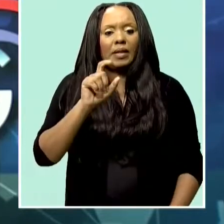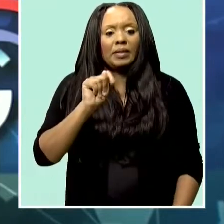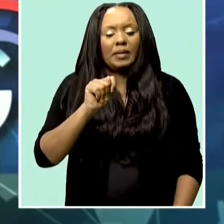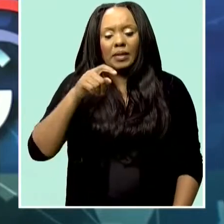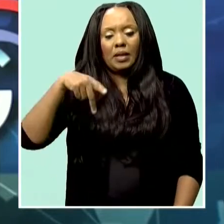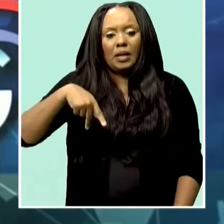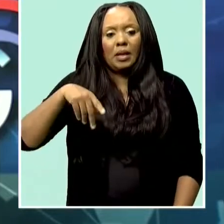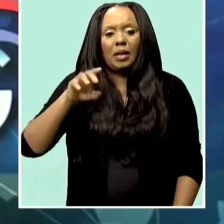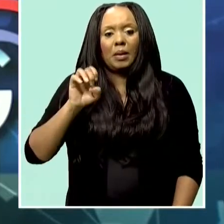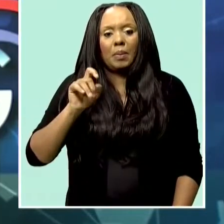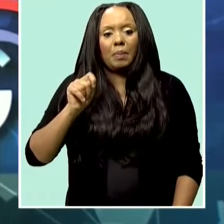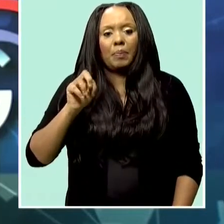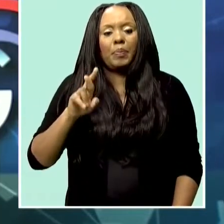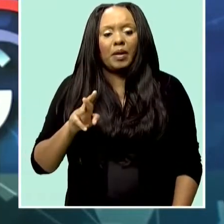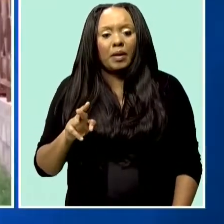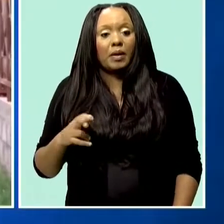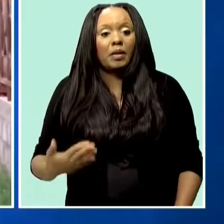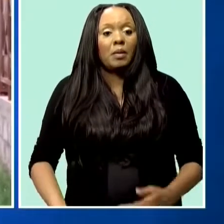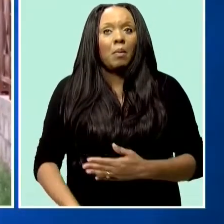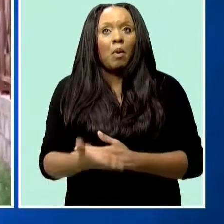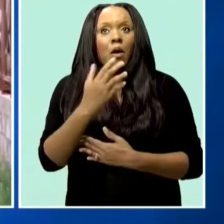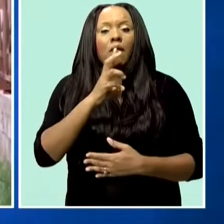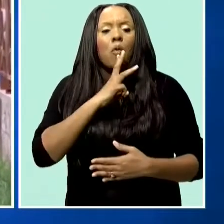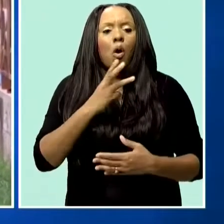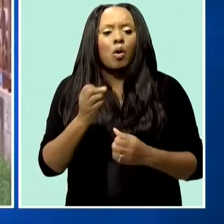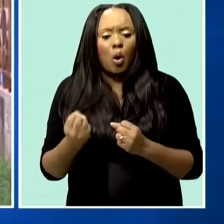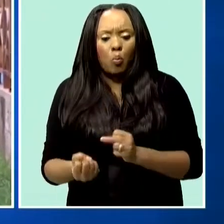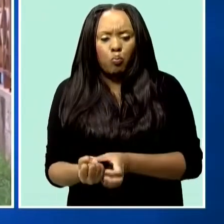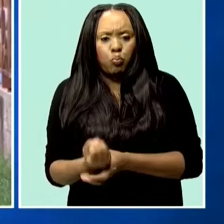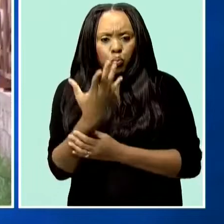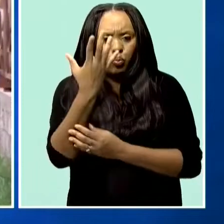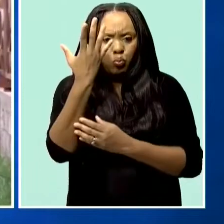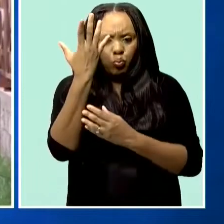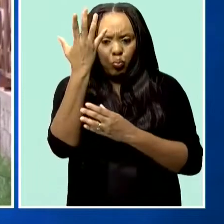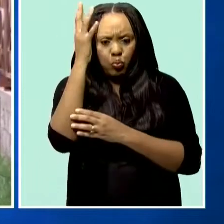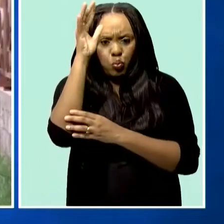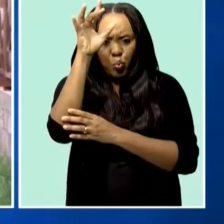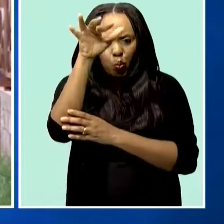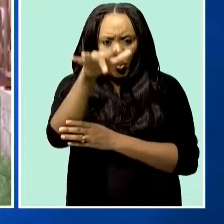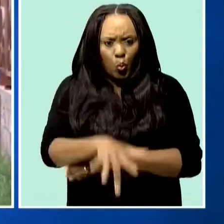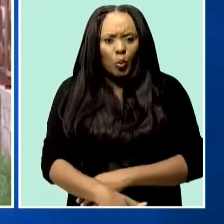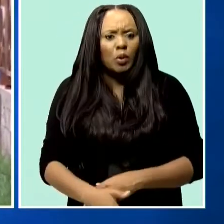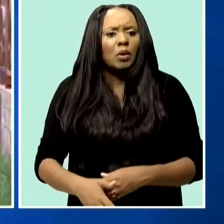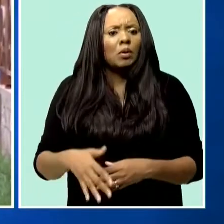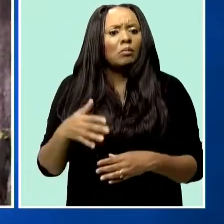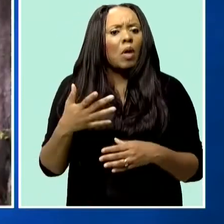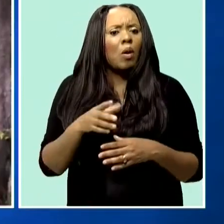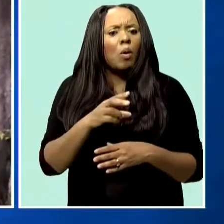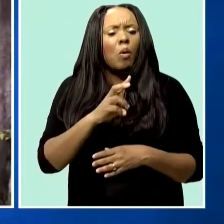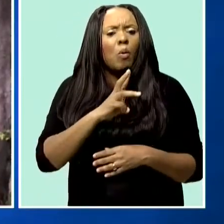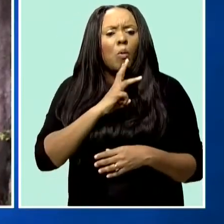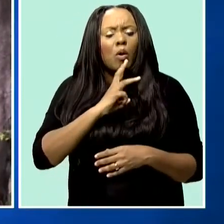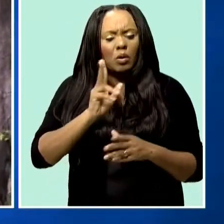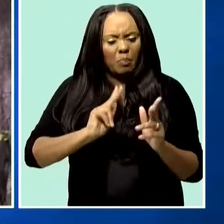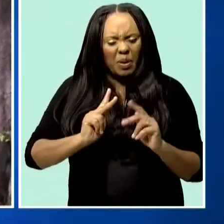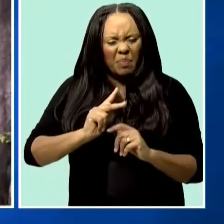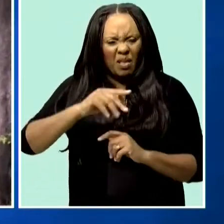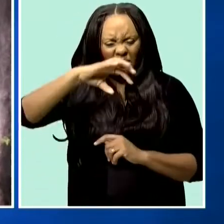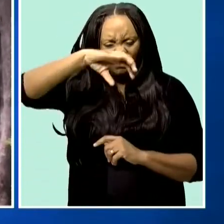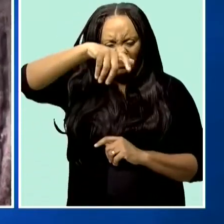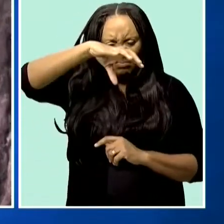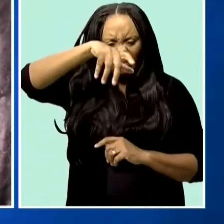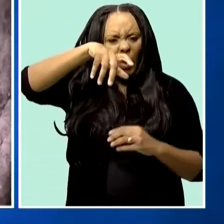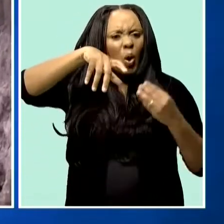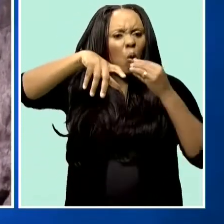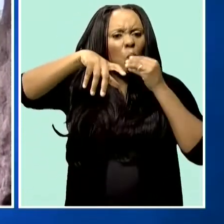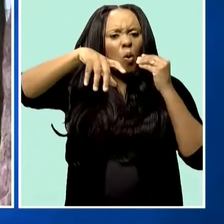period this morning after a water main burst in the area. Residents reported low to no water pressure as a result of the incident. One woman shared